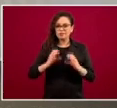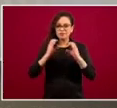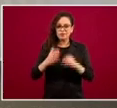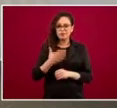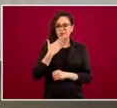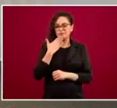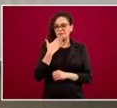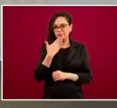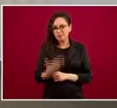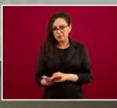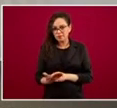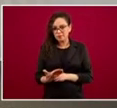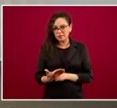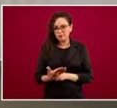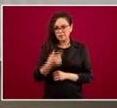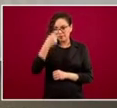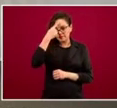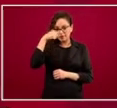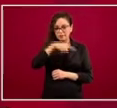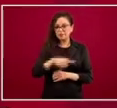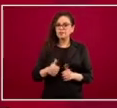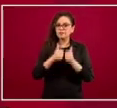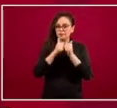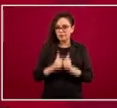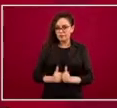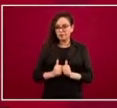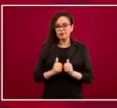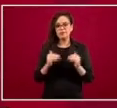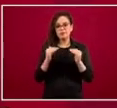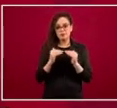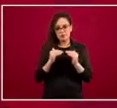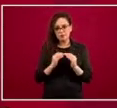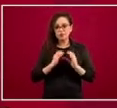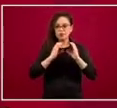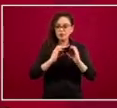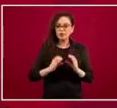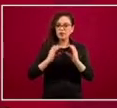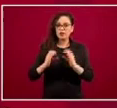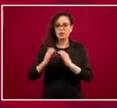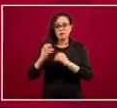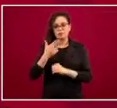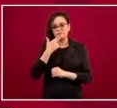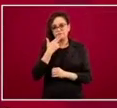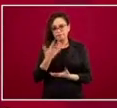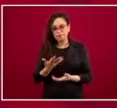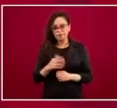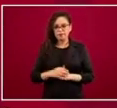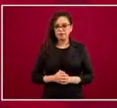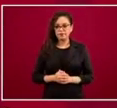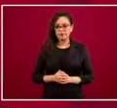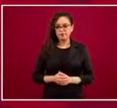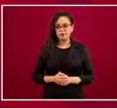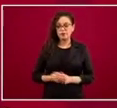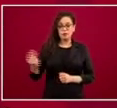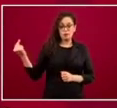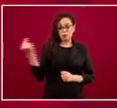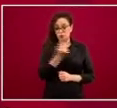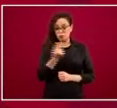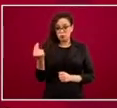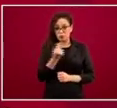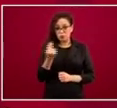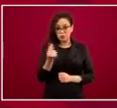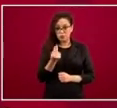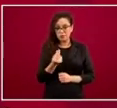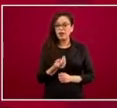these measures that seriously, we should be still on the street, it seems like they have not been paying attention, because we